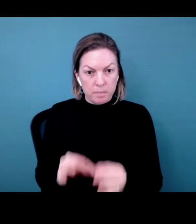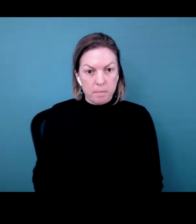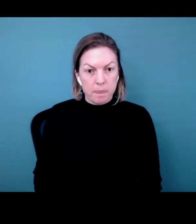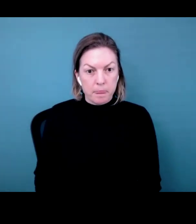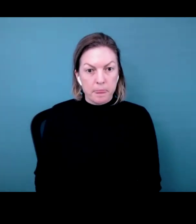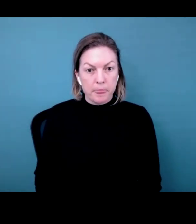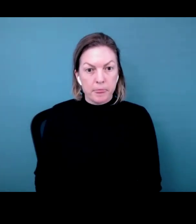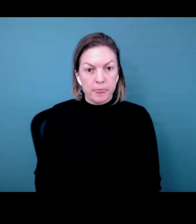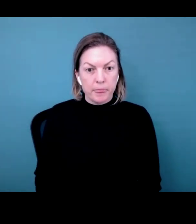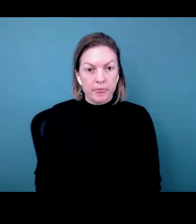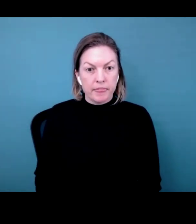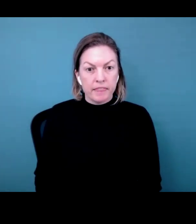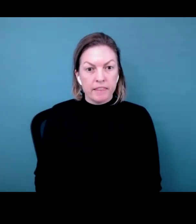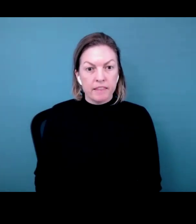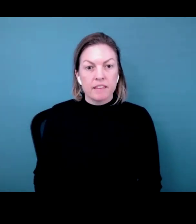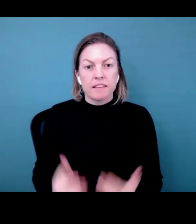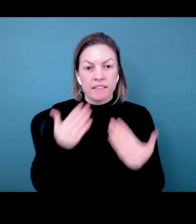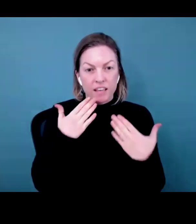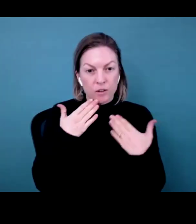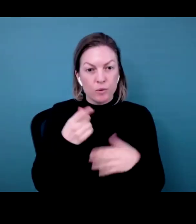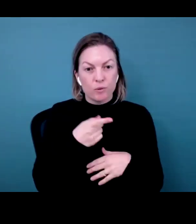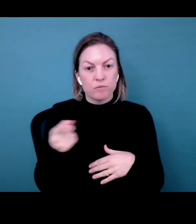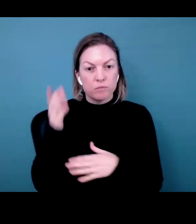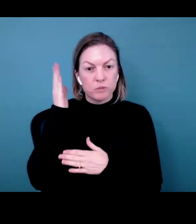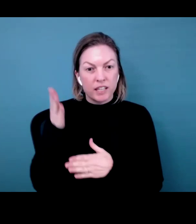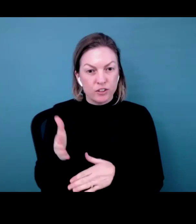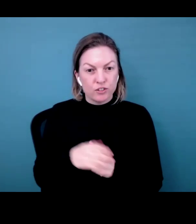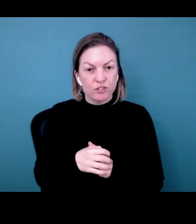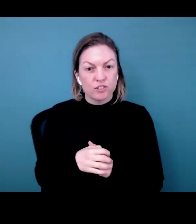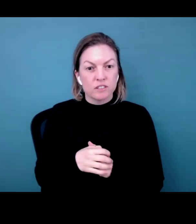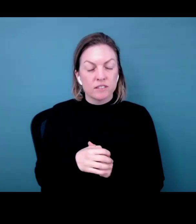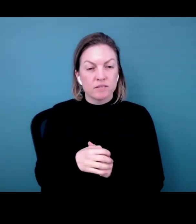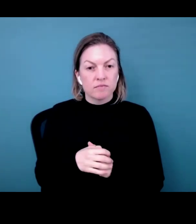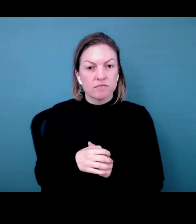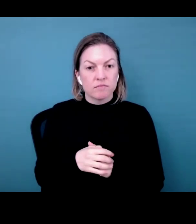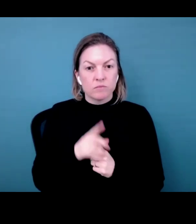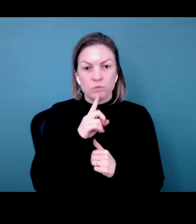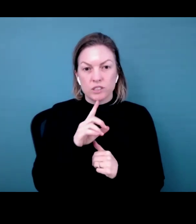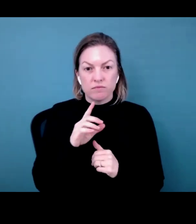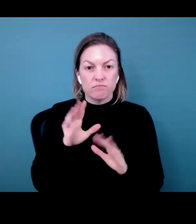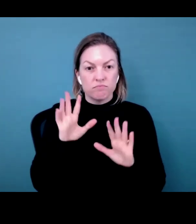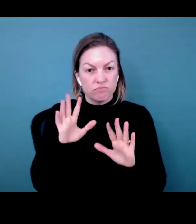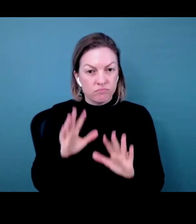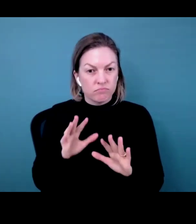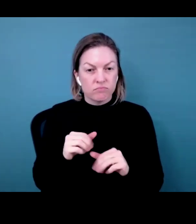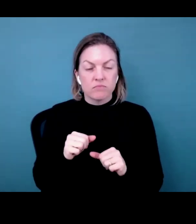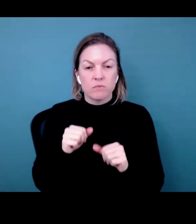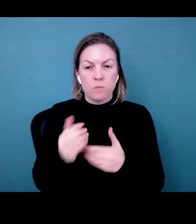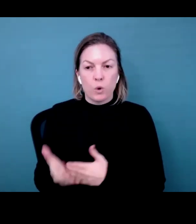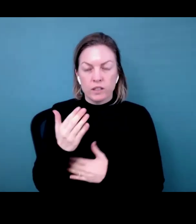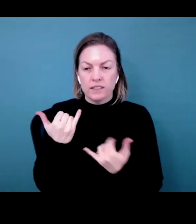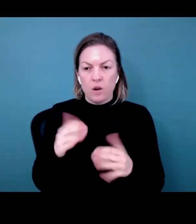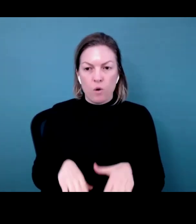Thank you for all the presenters for such an impactful morning. We now